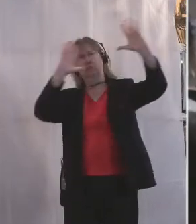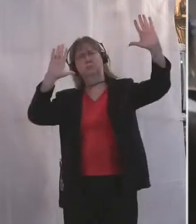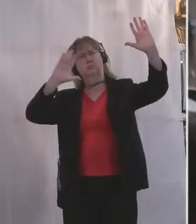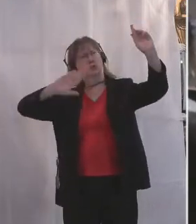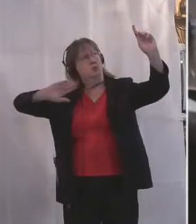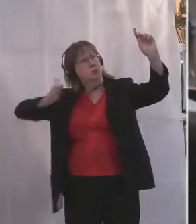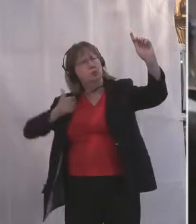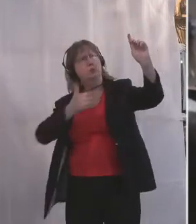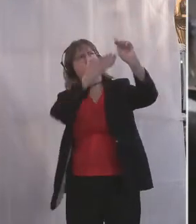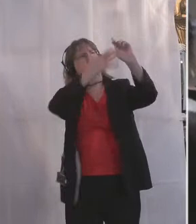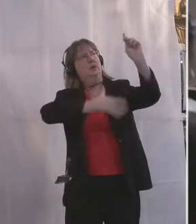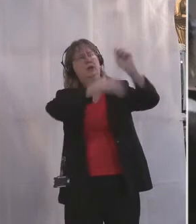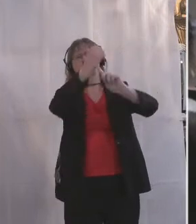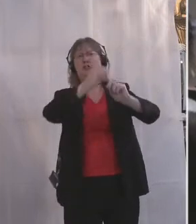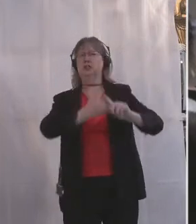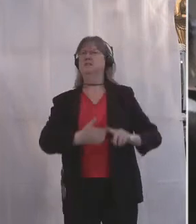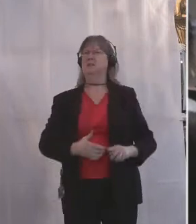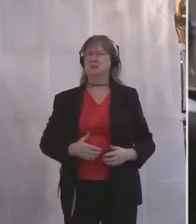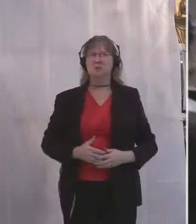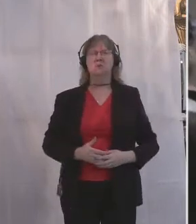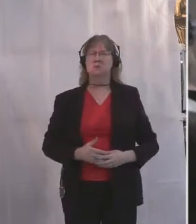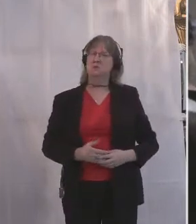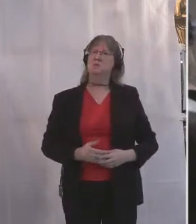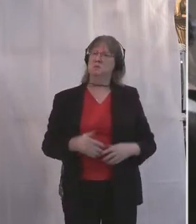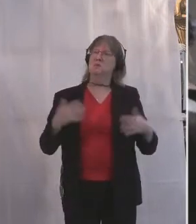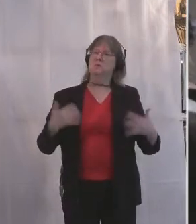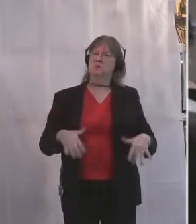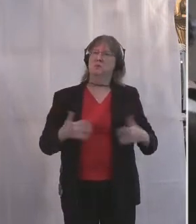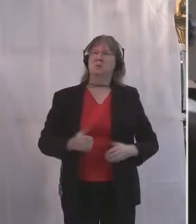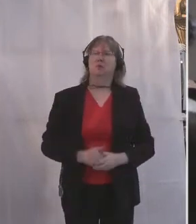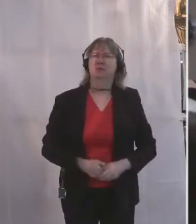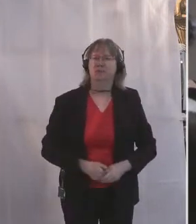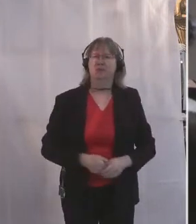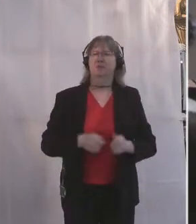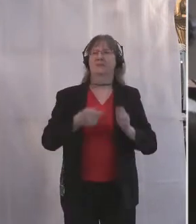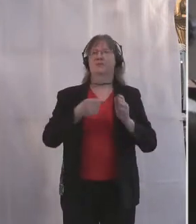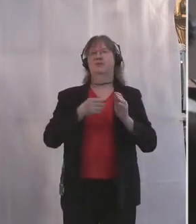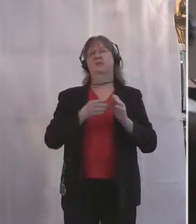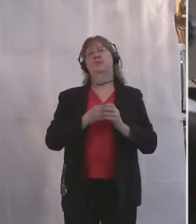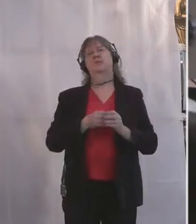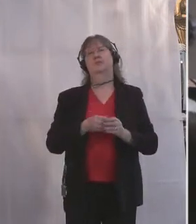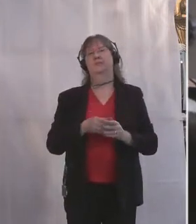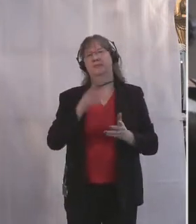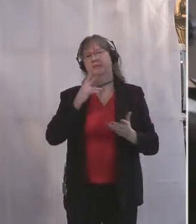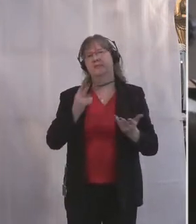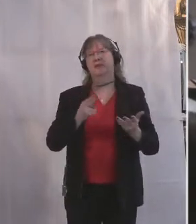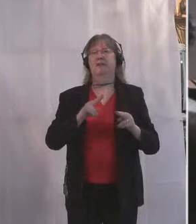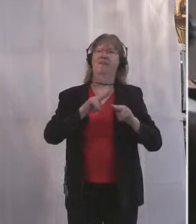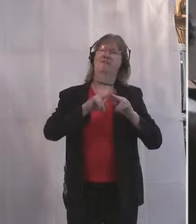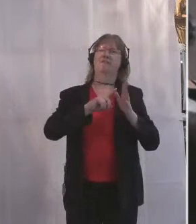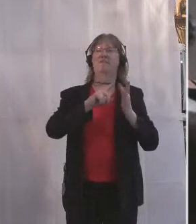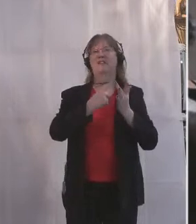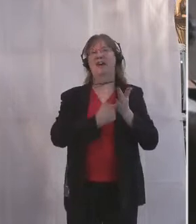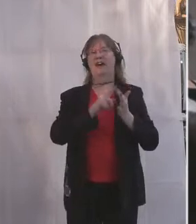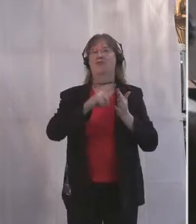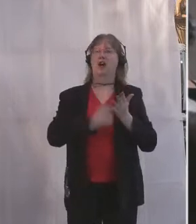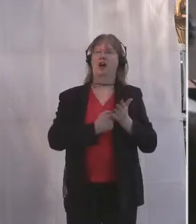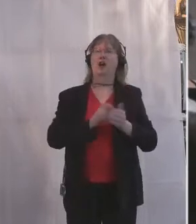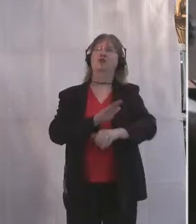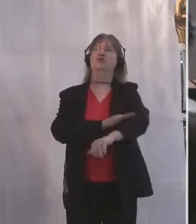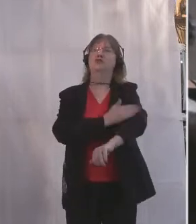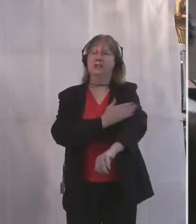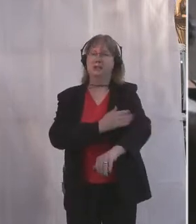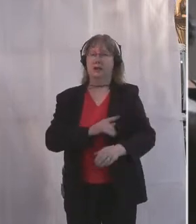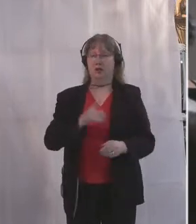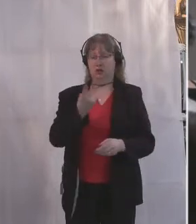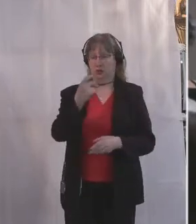that you know, to use Andy's words that got stolen by Labour, fairer, greener, we really want to use the next 20 years